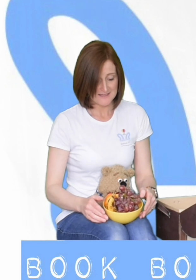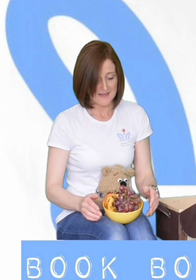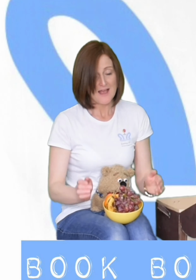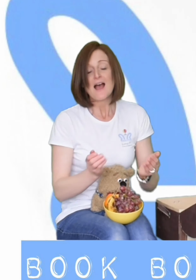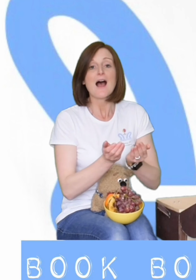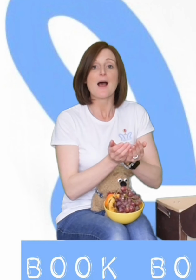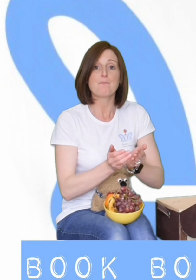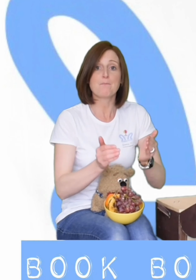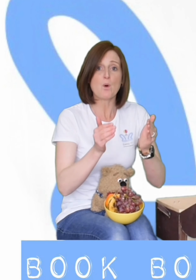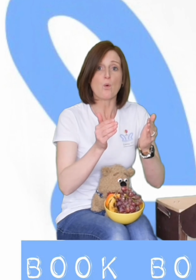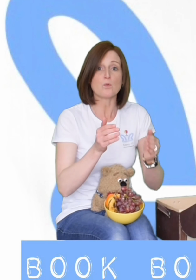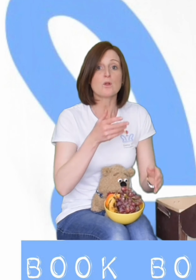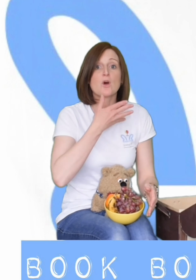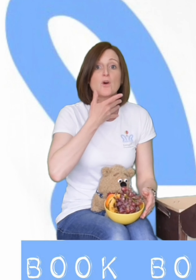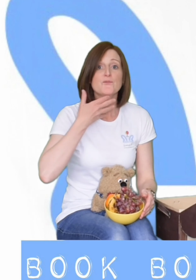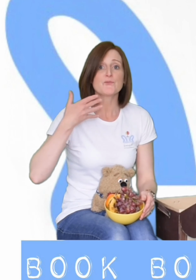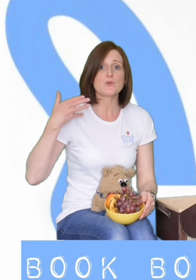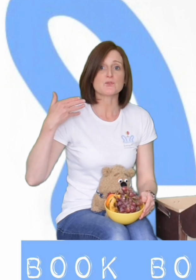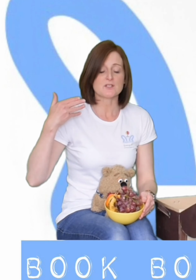It's a bowl.